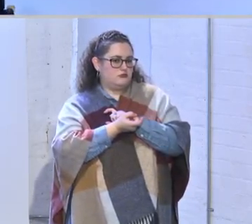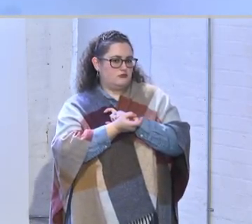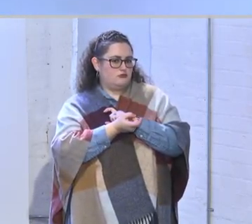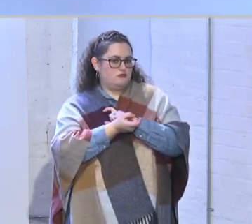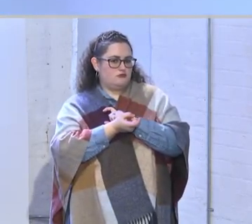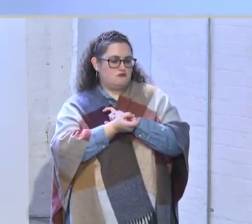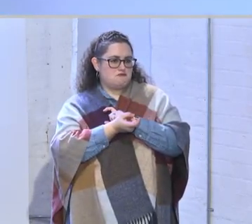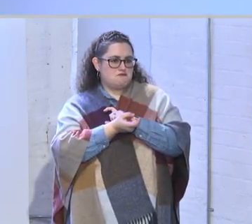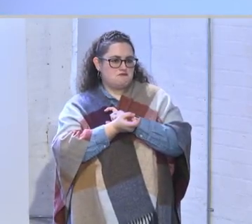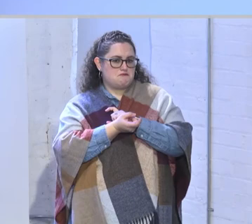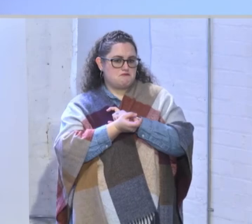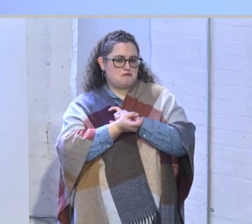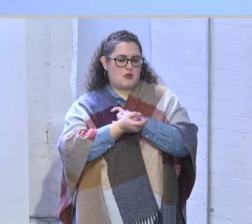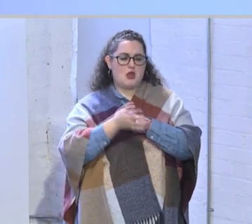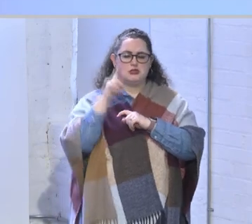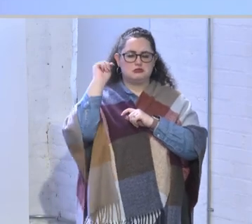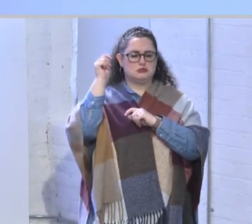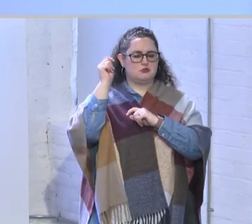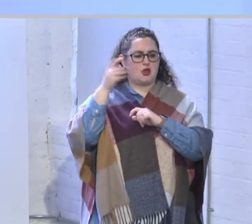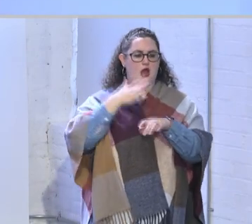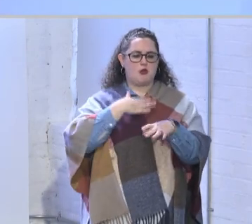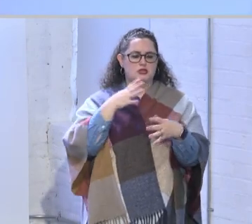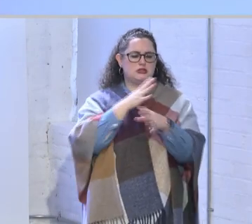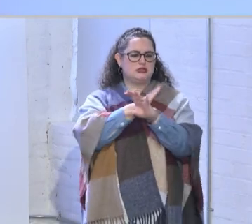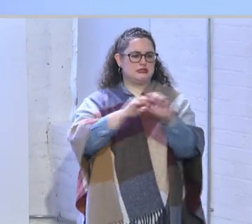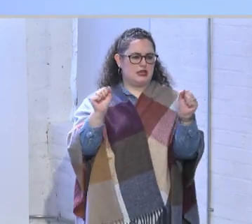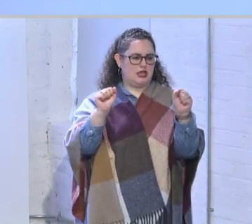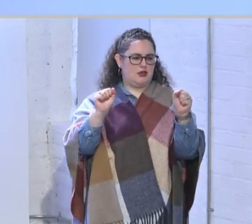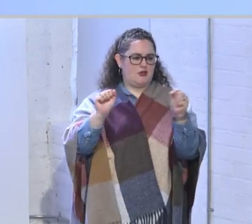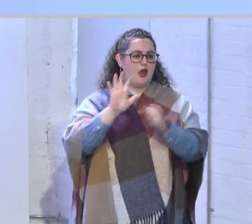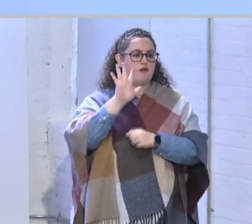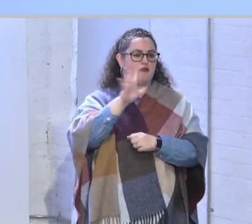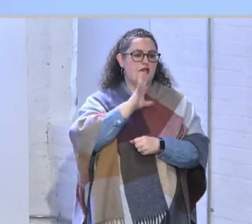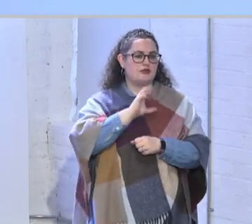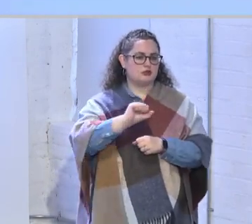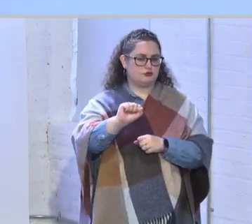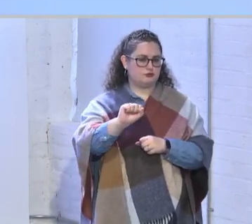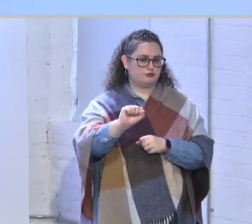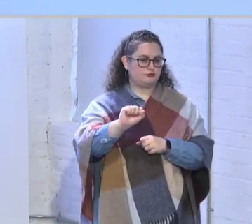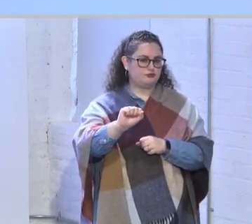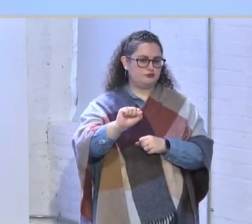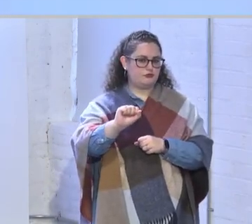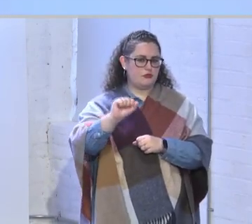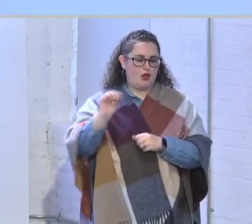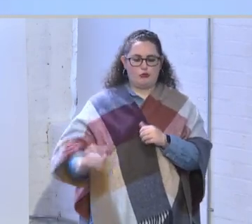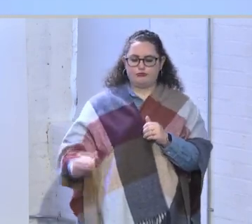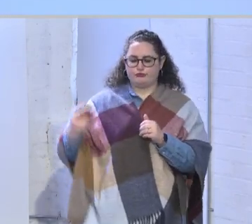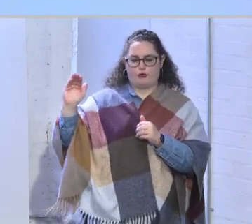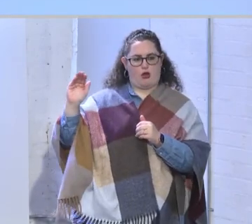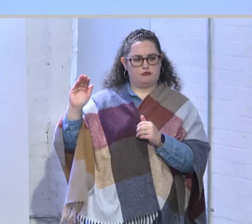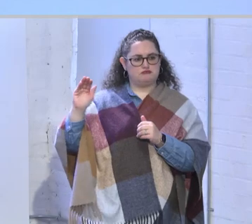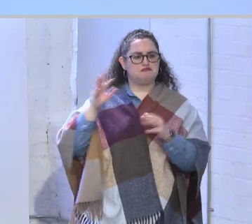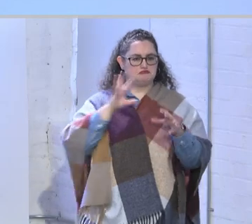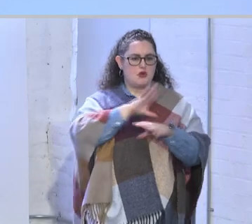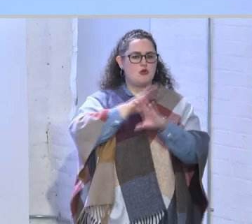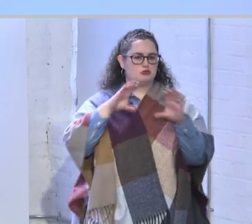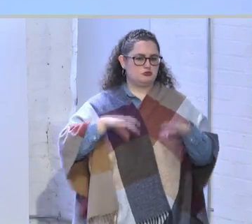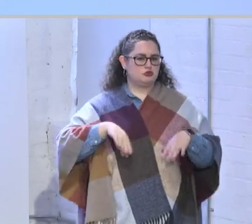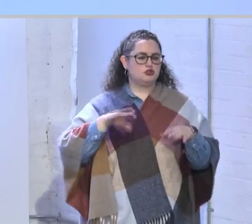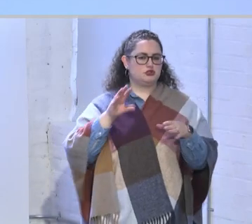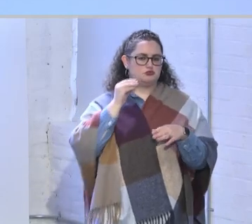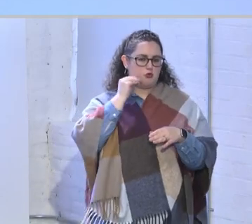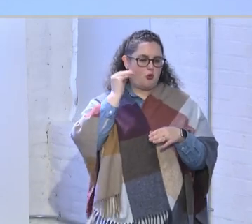I think most of you know my testimony. I was saved at a young age, grew up in a Christian home. And it took me a long time to